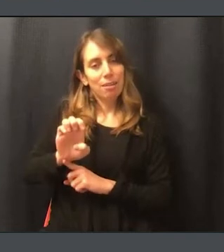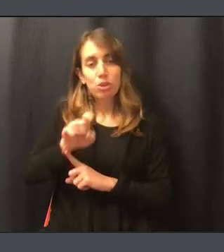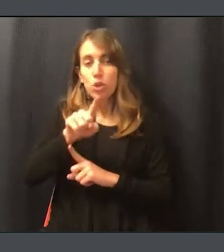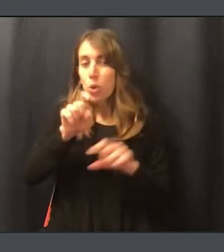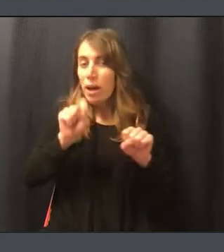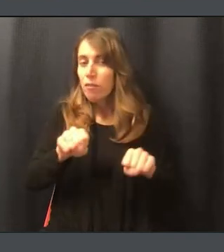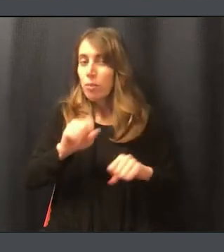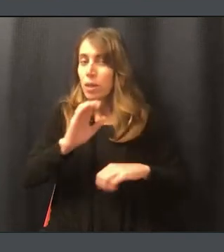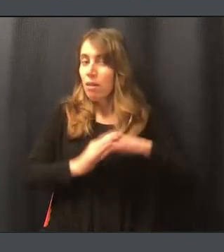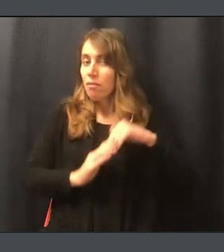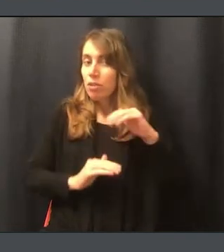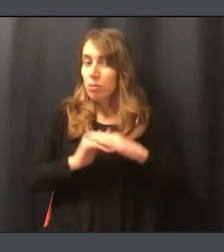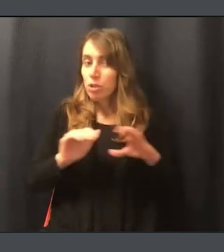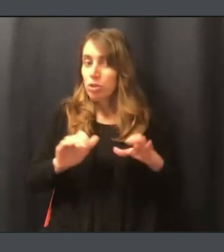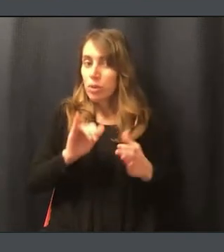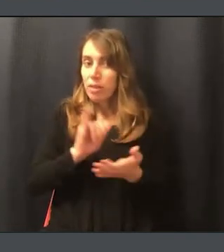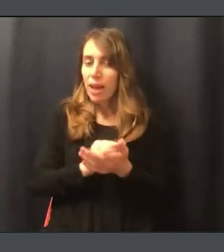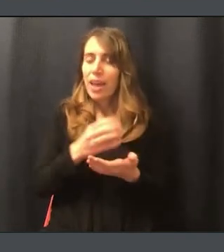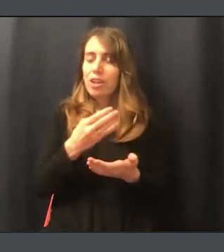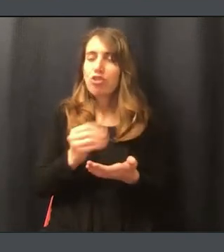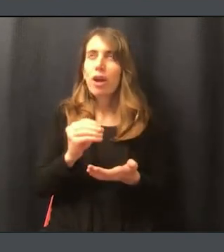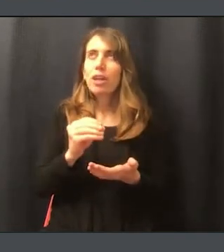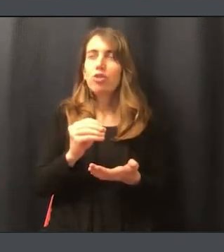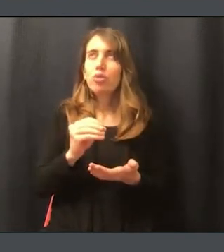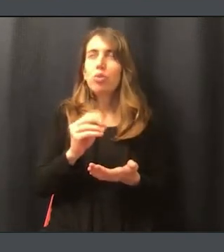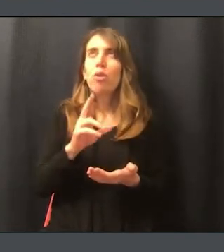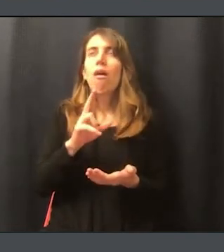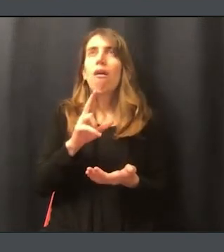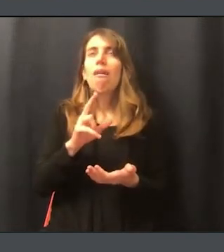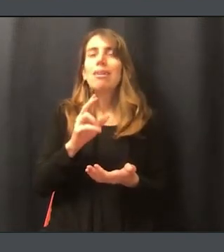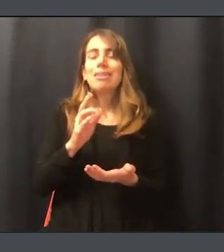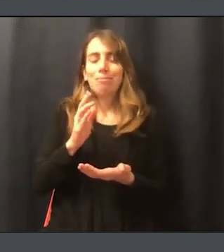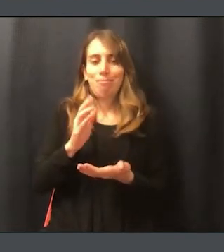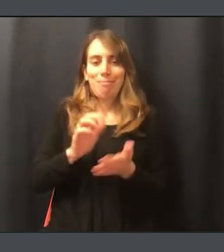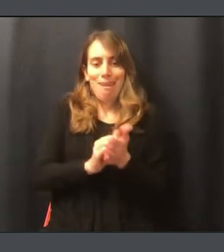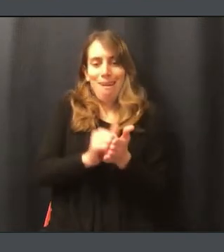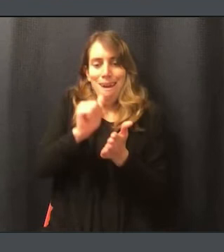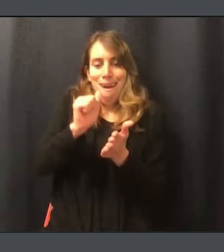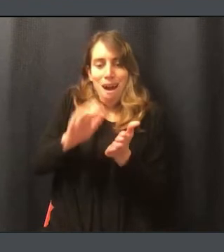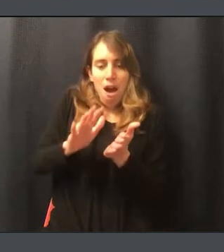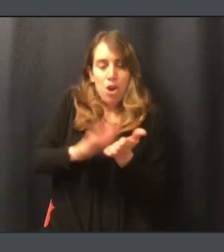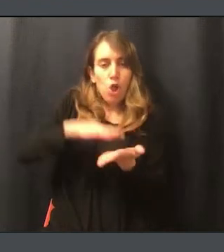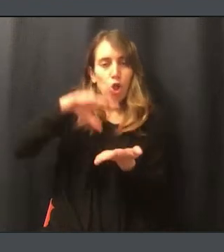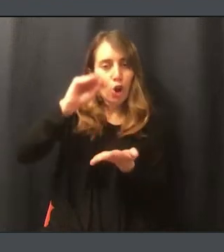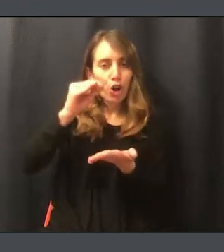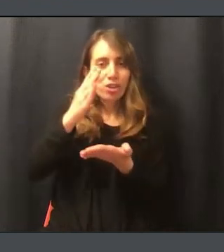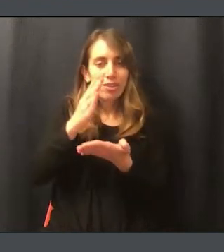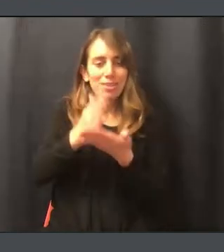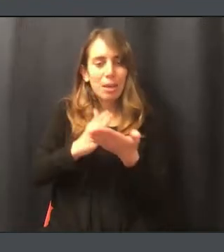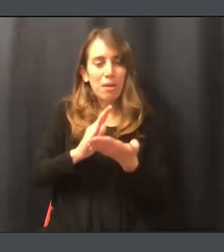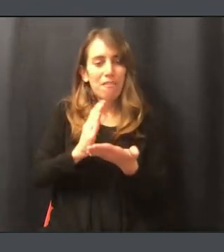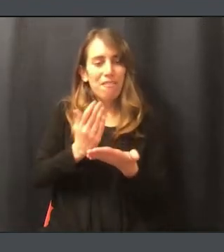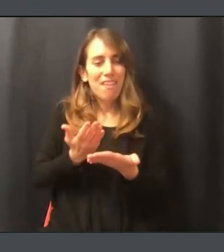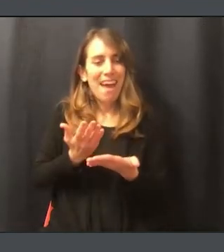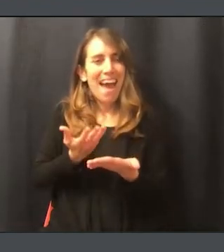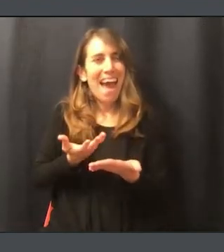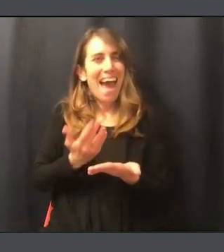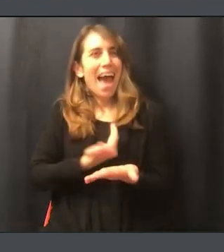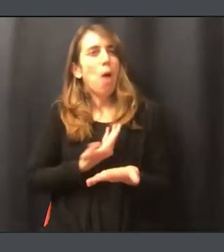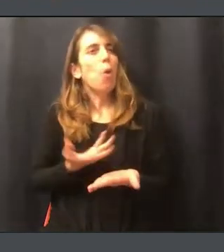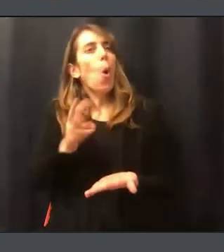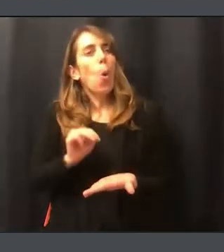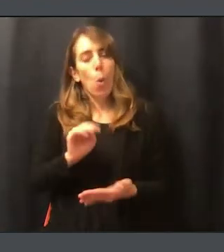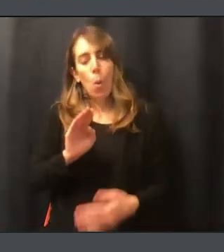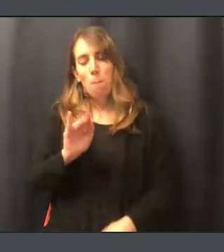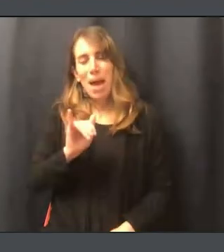kind of try to unlearn our own biases for what we think is appropriate and correct, right? And there's also guidance from ASHA